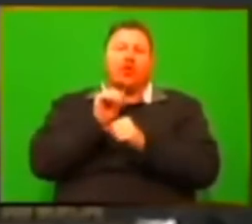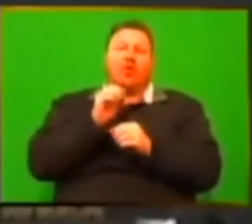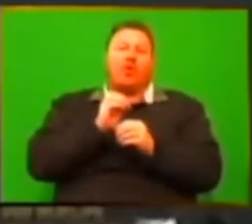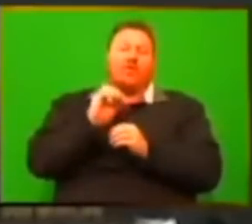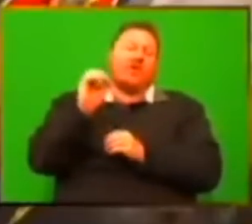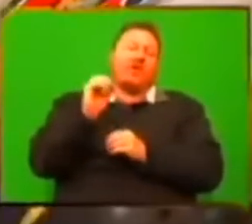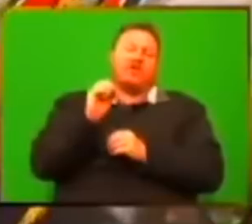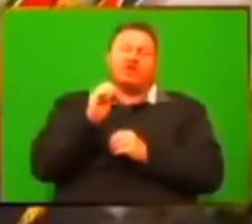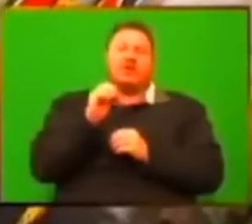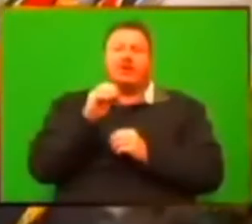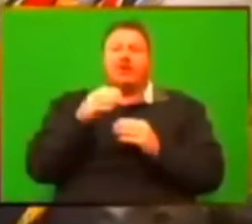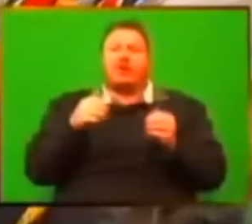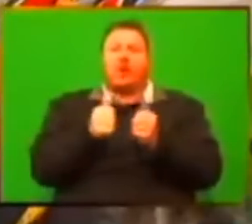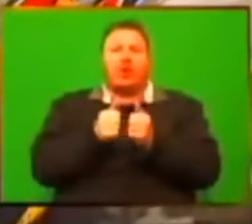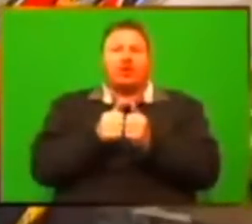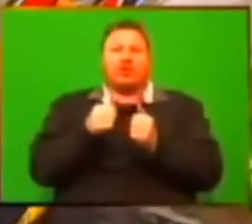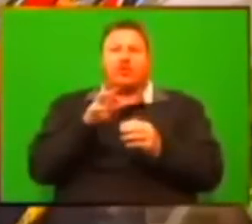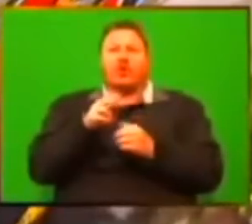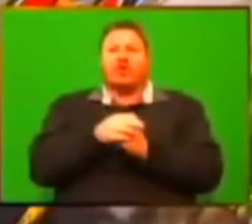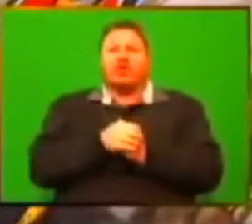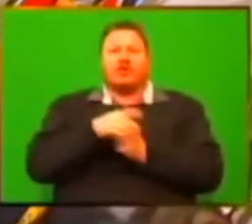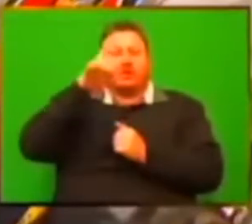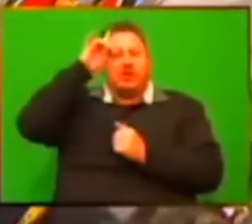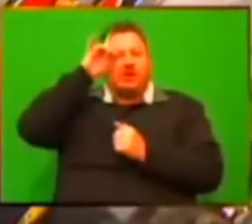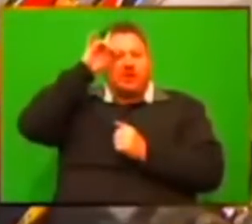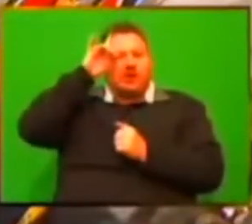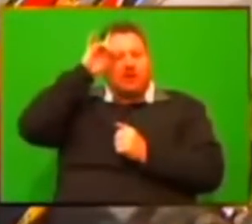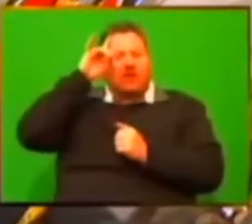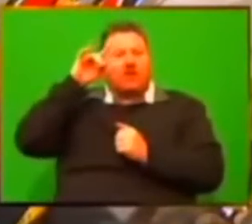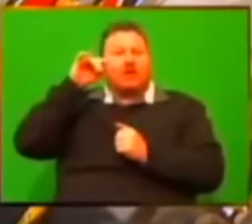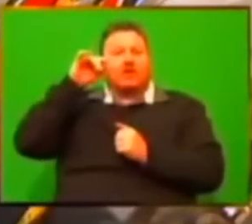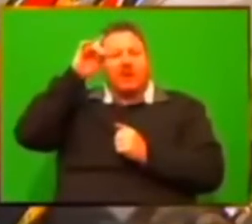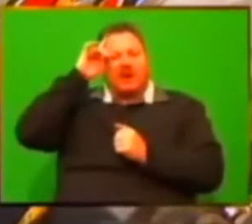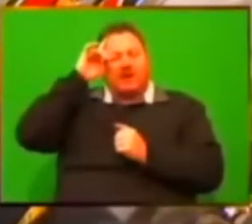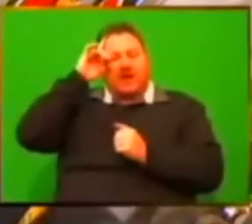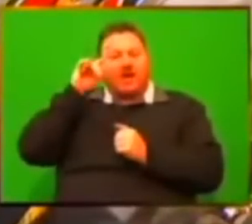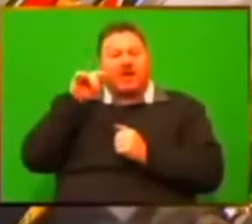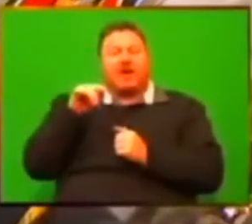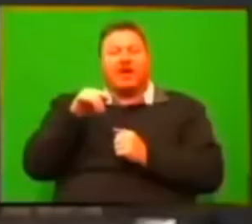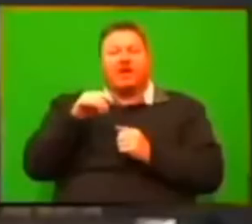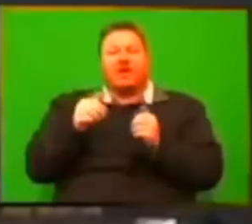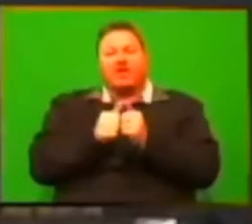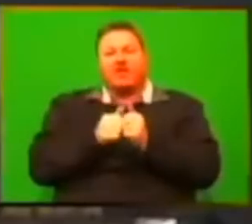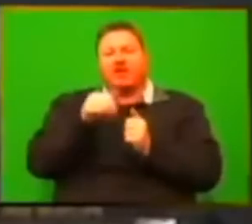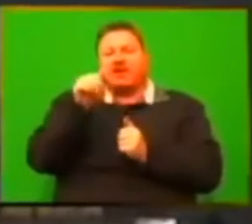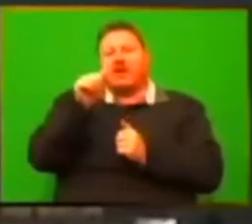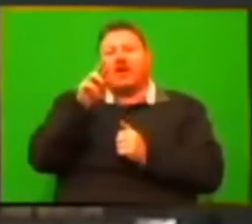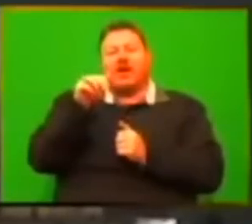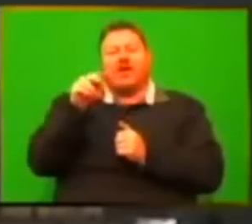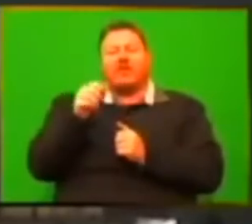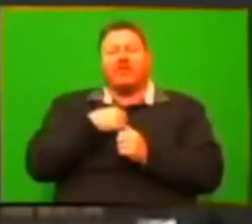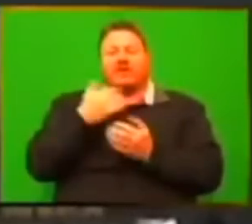President Mandela, a close friend of President Arafat, who you said we must celebrate yesterday, should be turning in